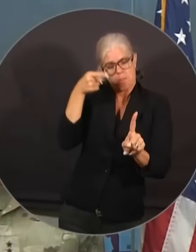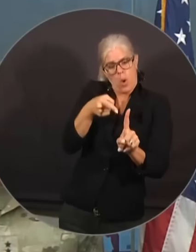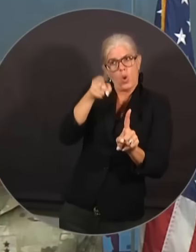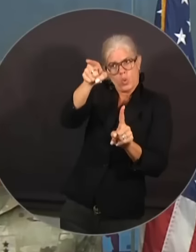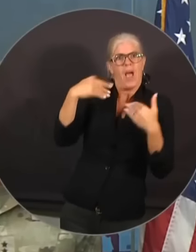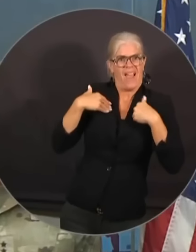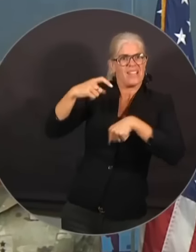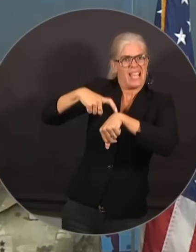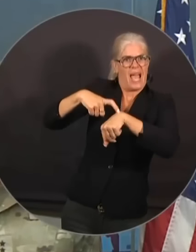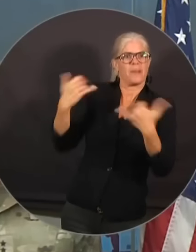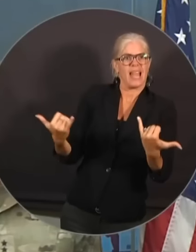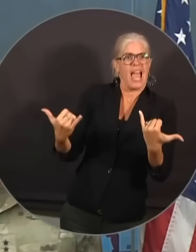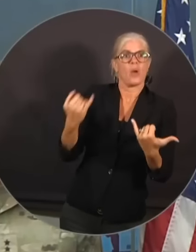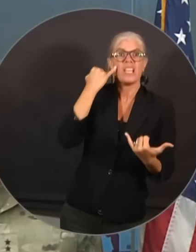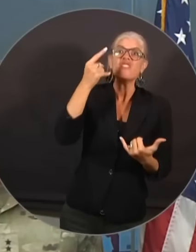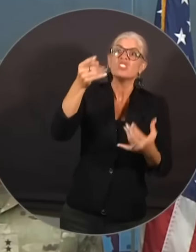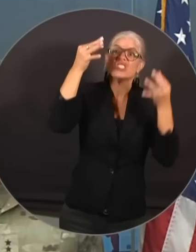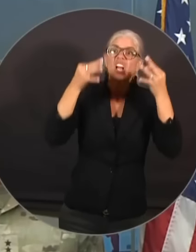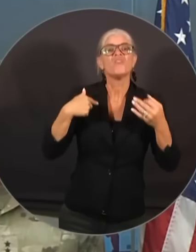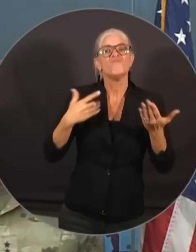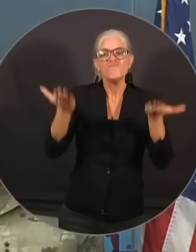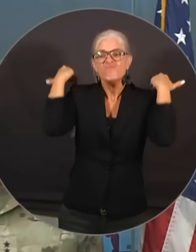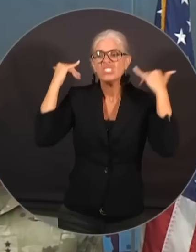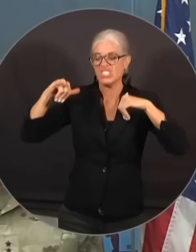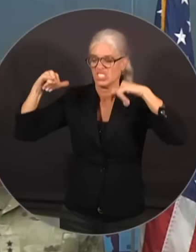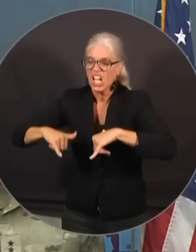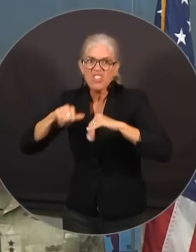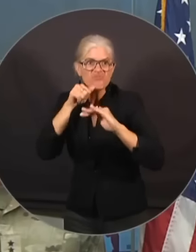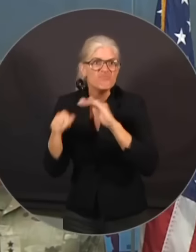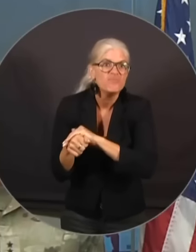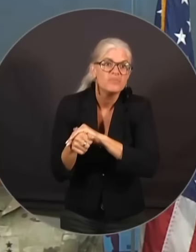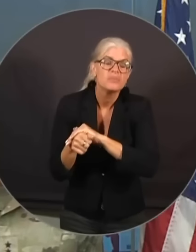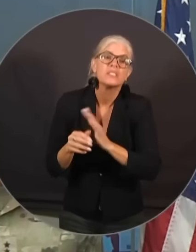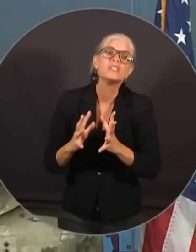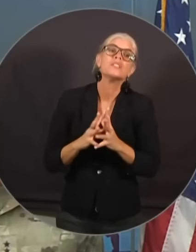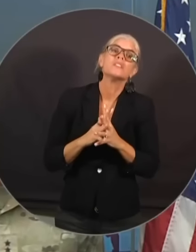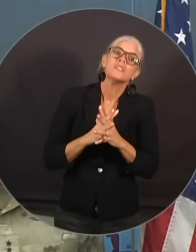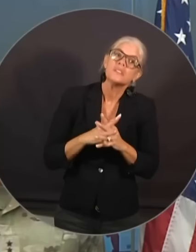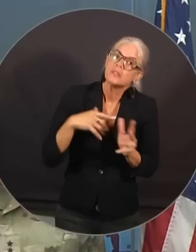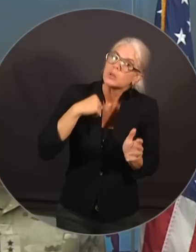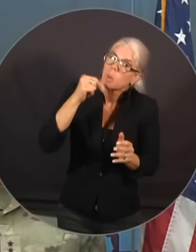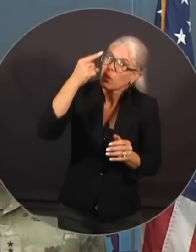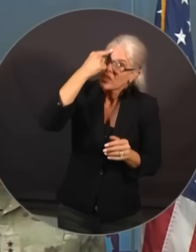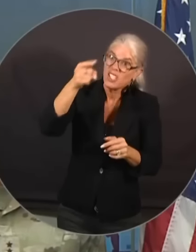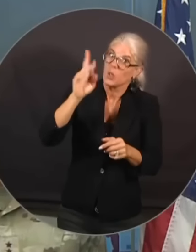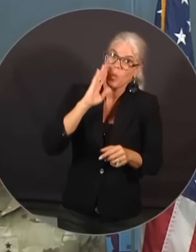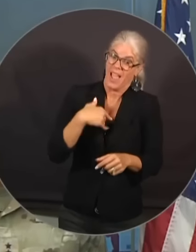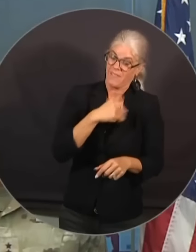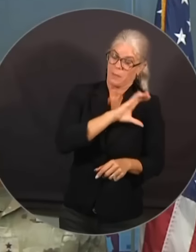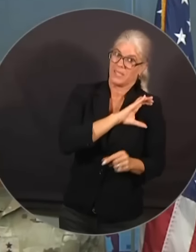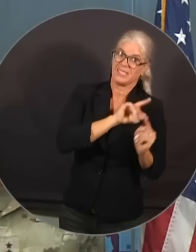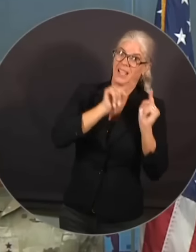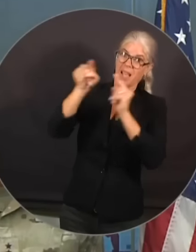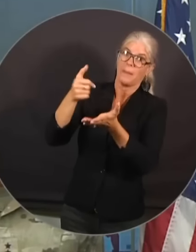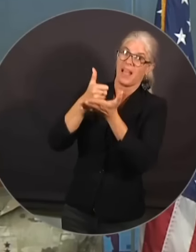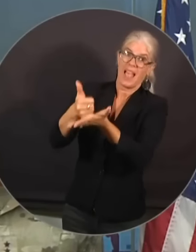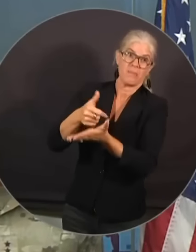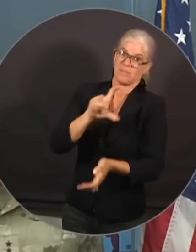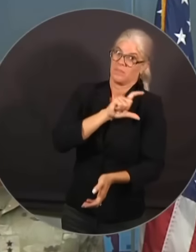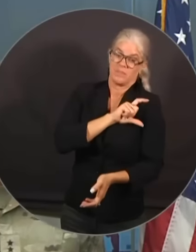hunker down, I don't think you're going to have the local sheriff's department. I don't think you're going to see state